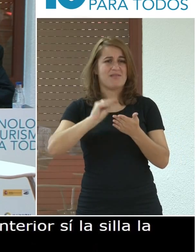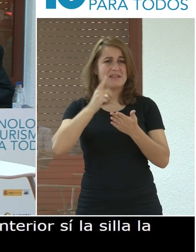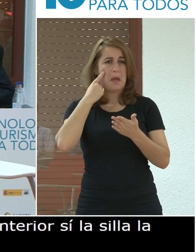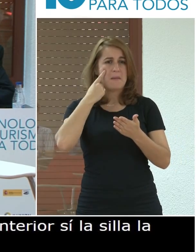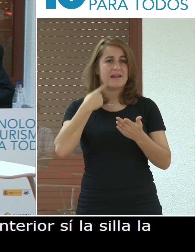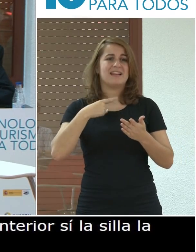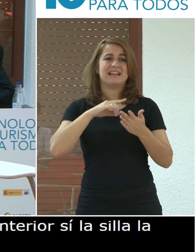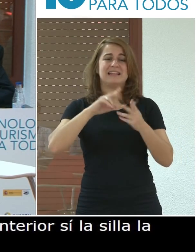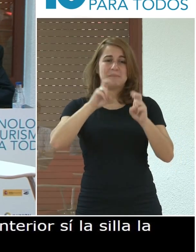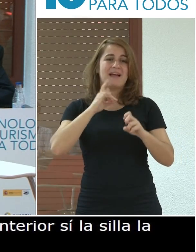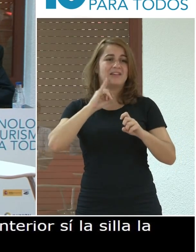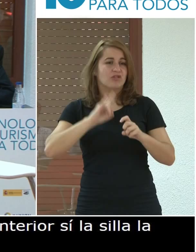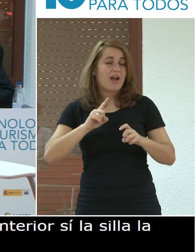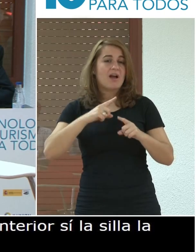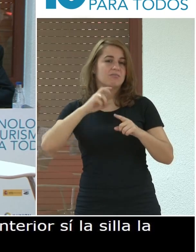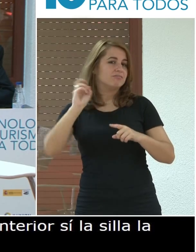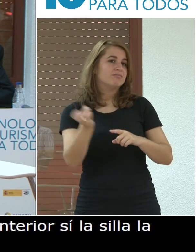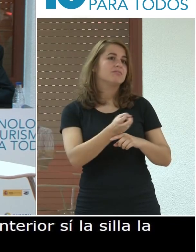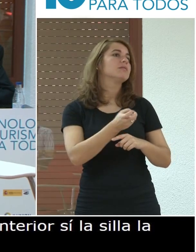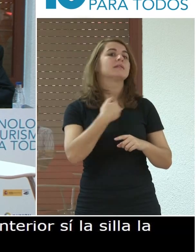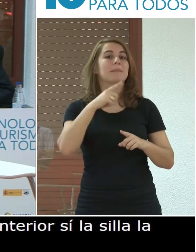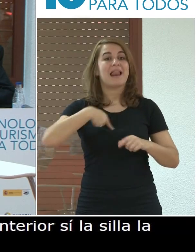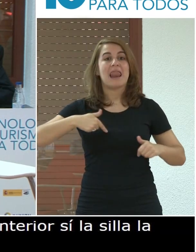wheelchair version 4.5.